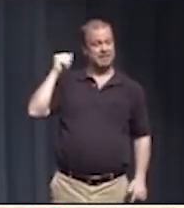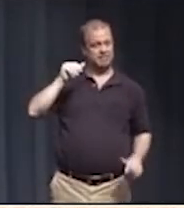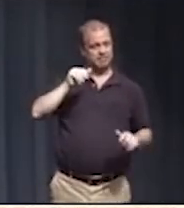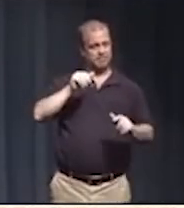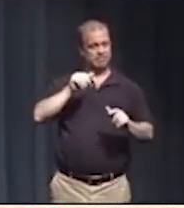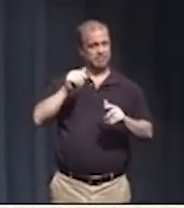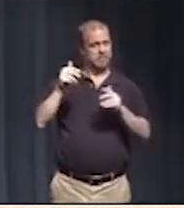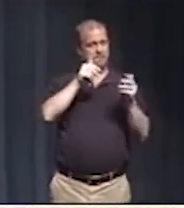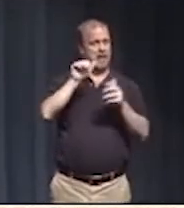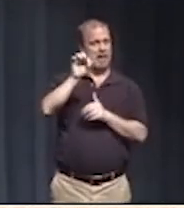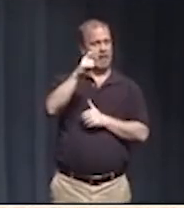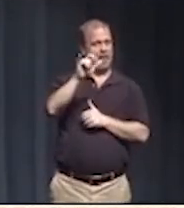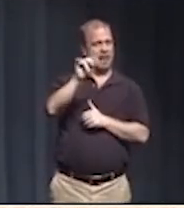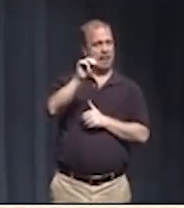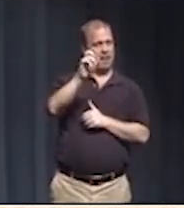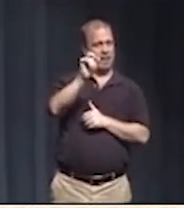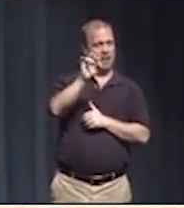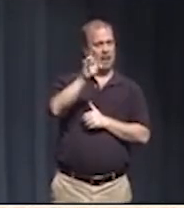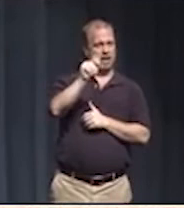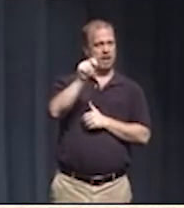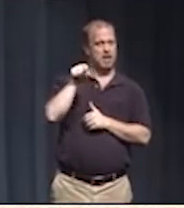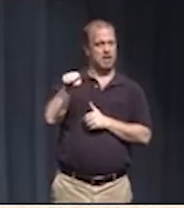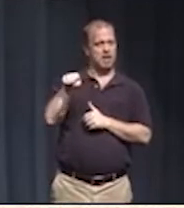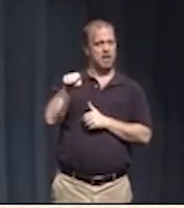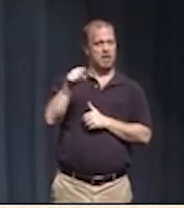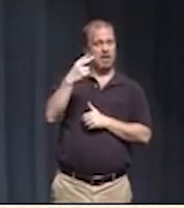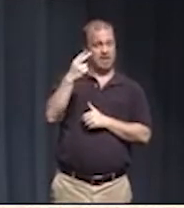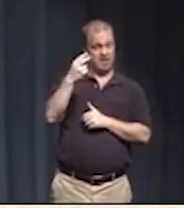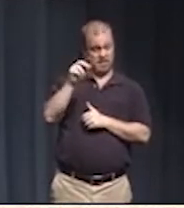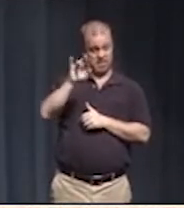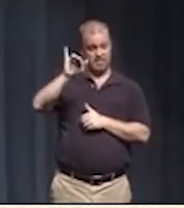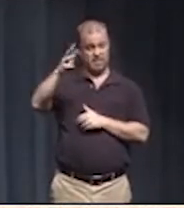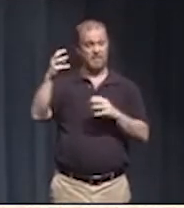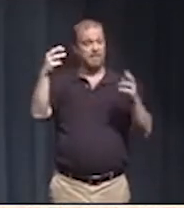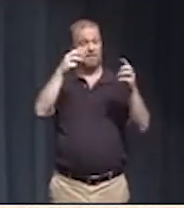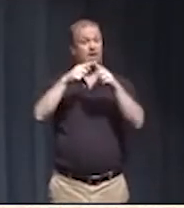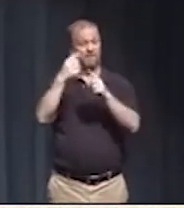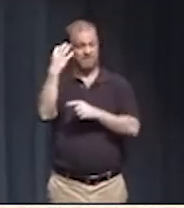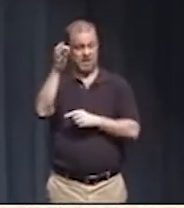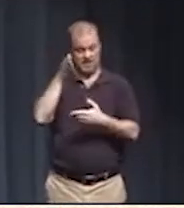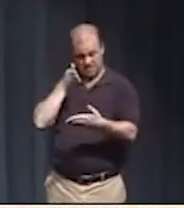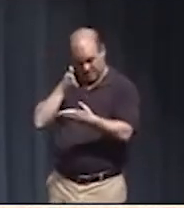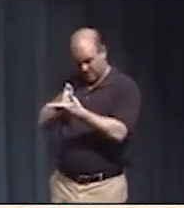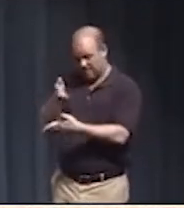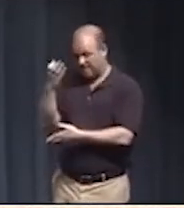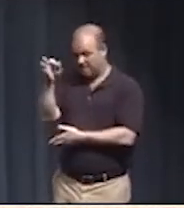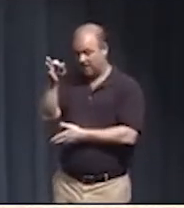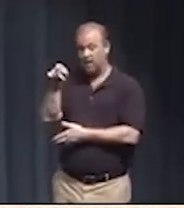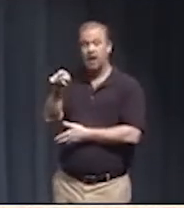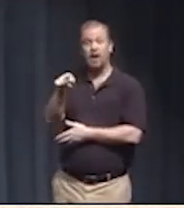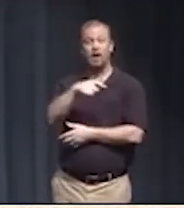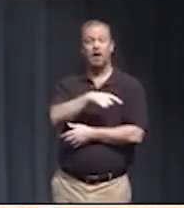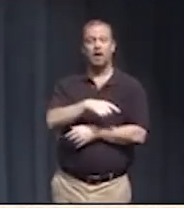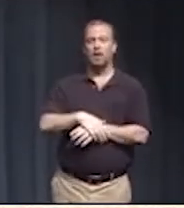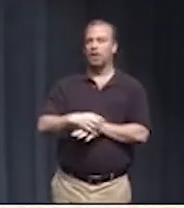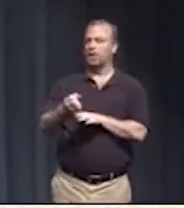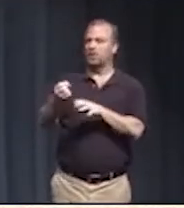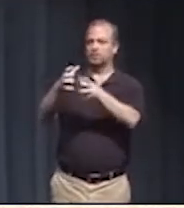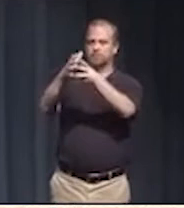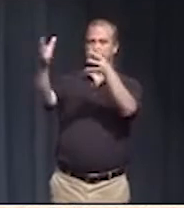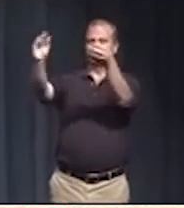Agincourt was a battle that Henry fought in France against the French, where he was vastly